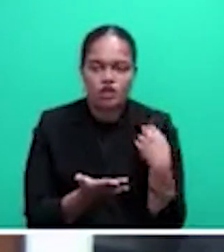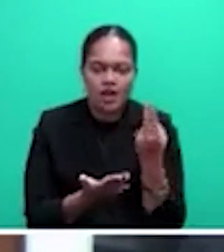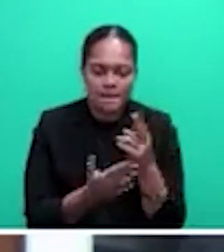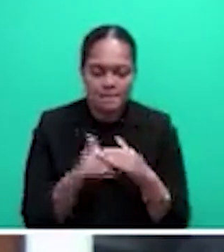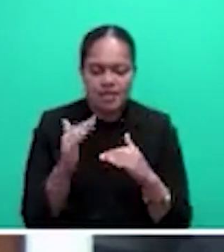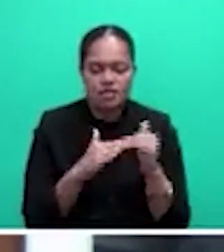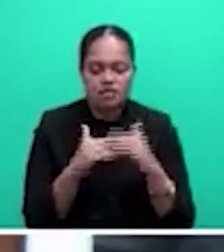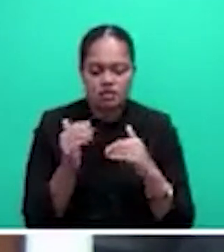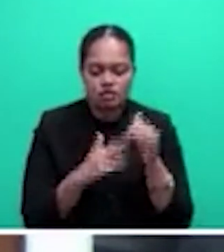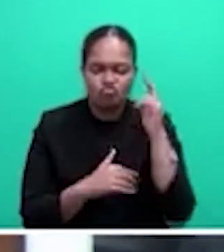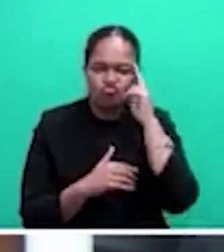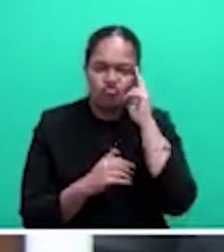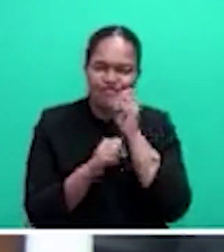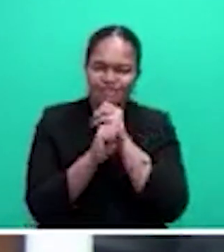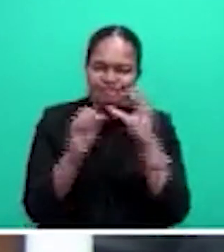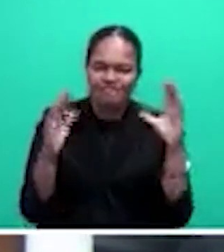own dream homes.